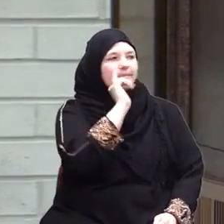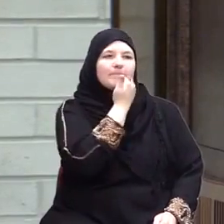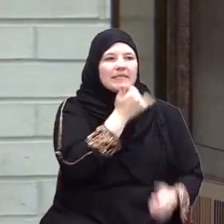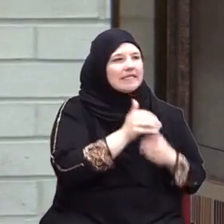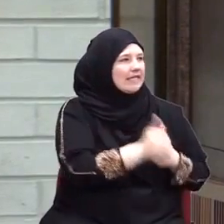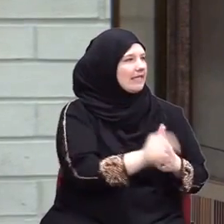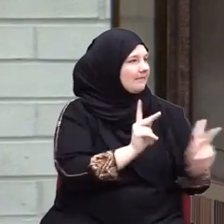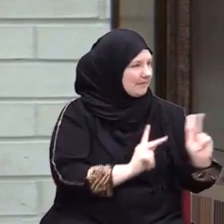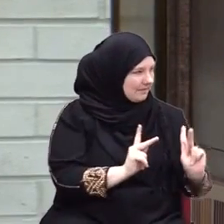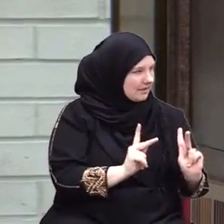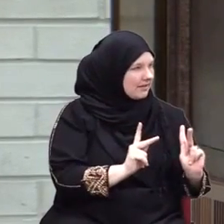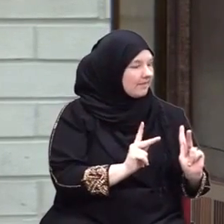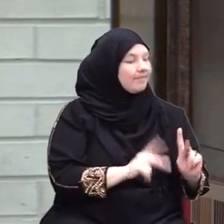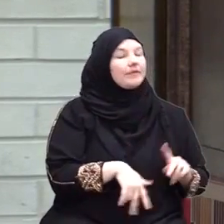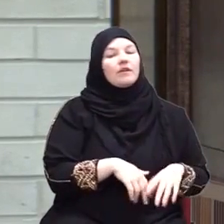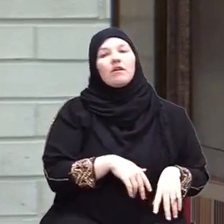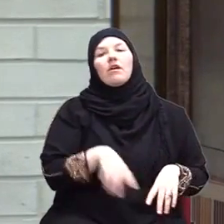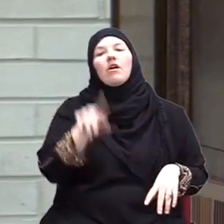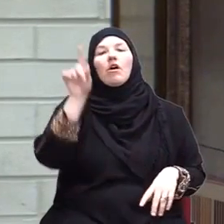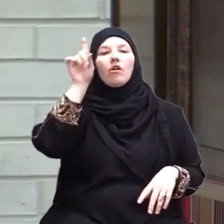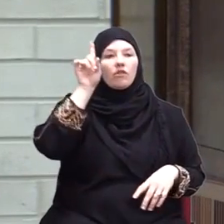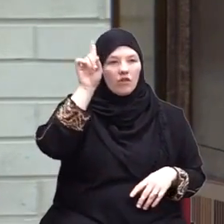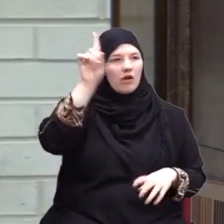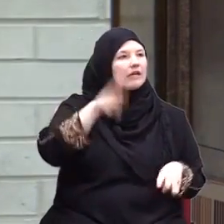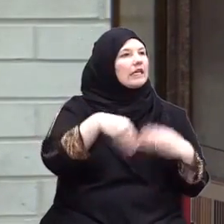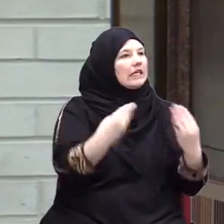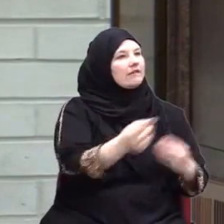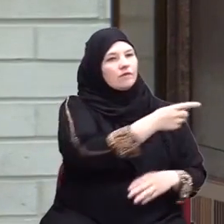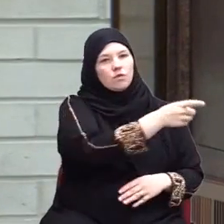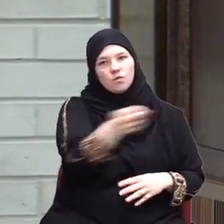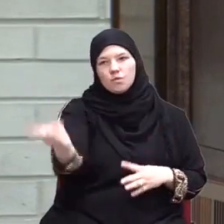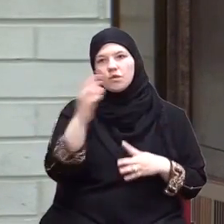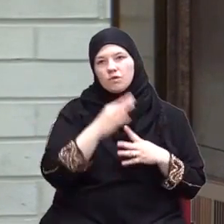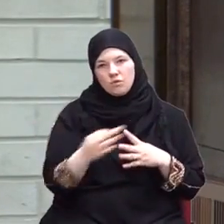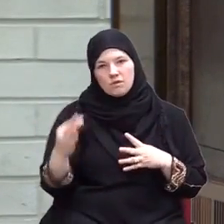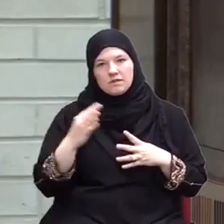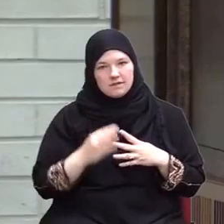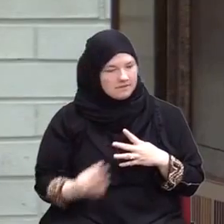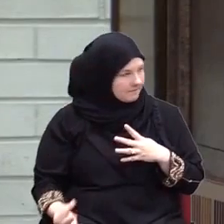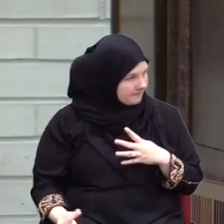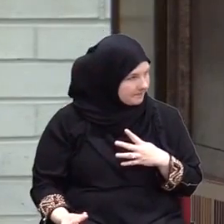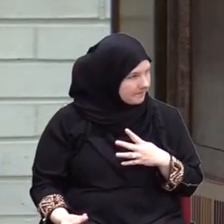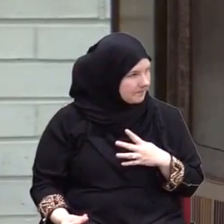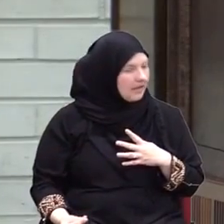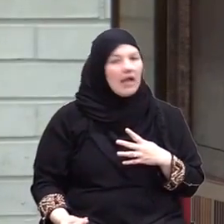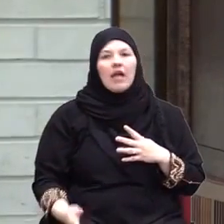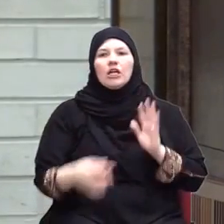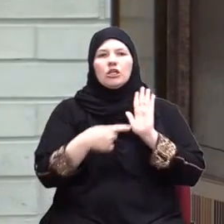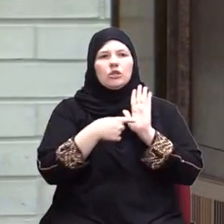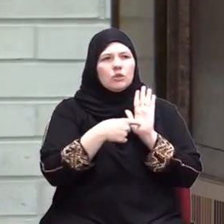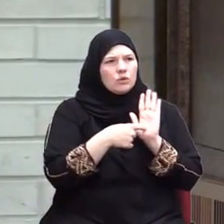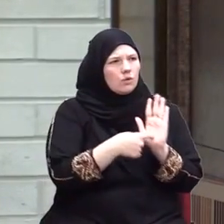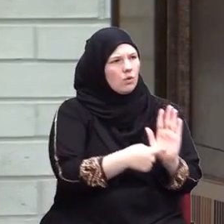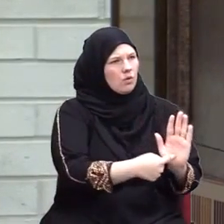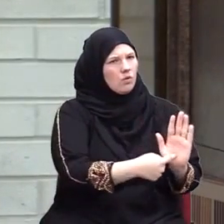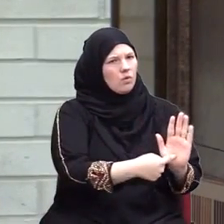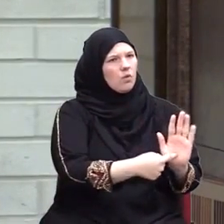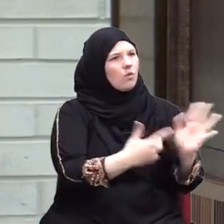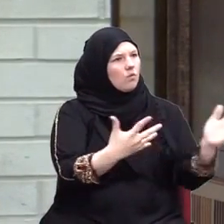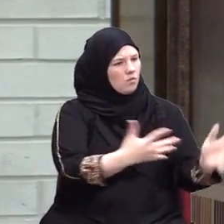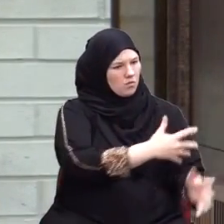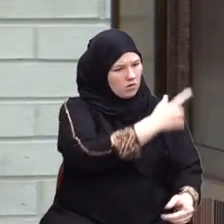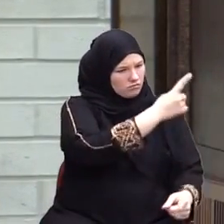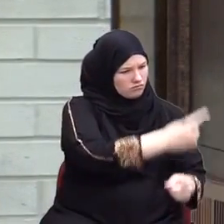What happens is, Allah gives you the choice. And He shows you what choice is